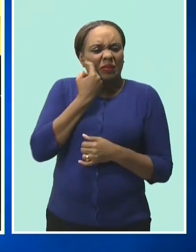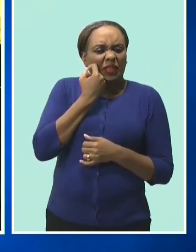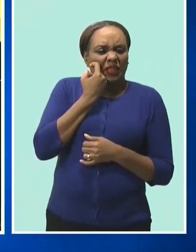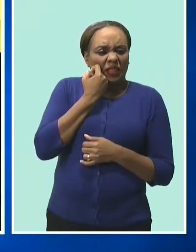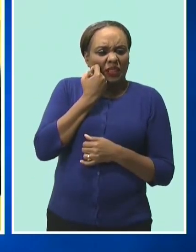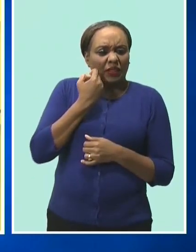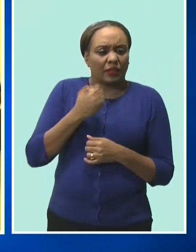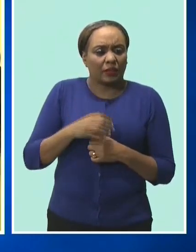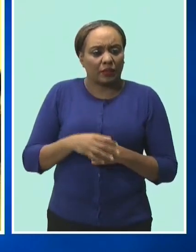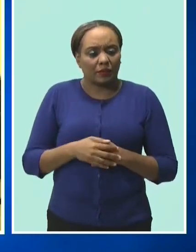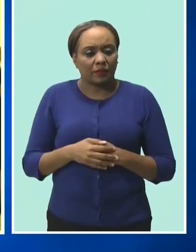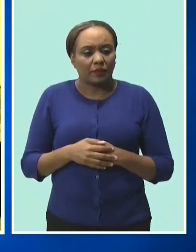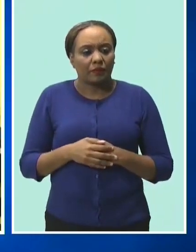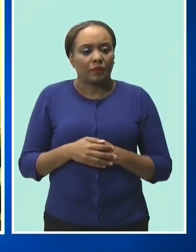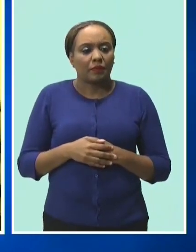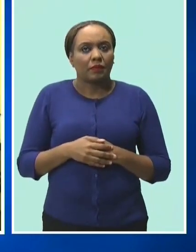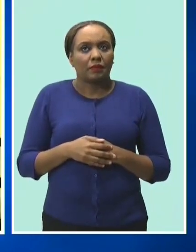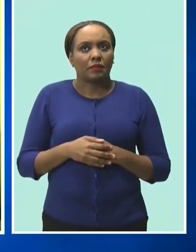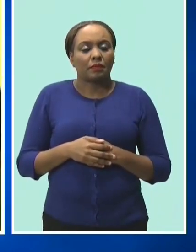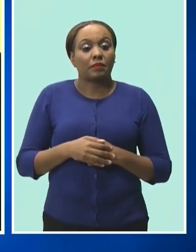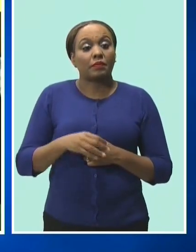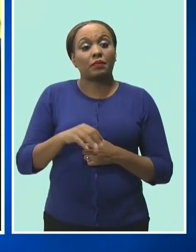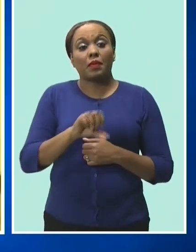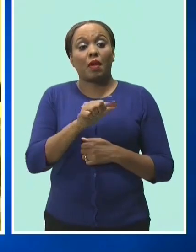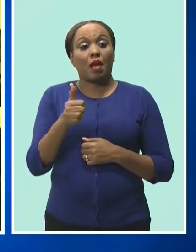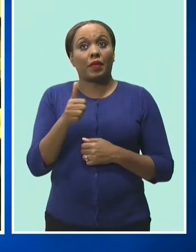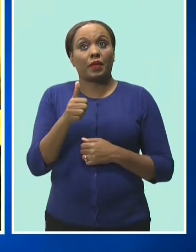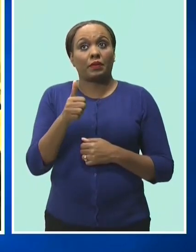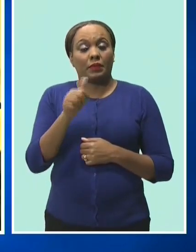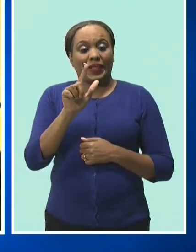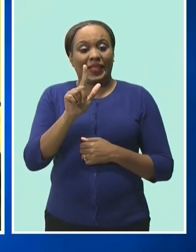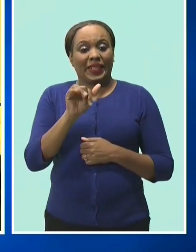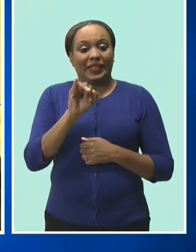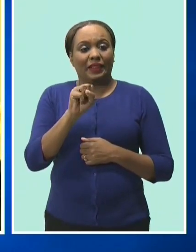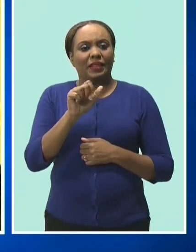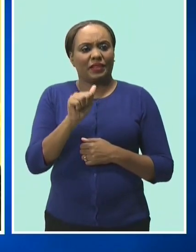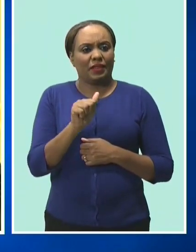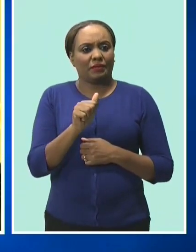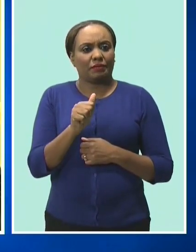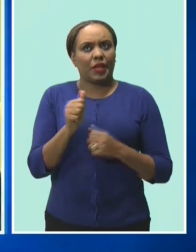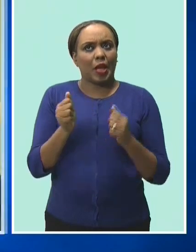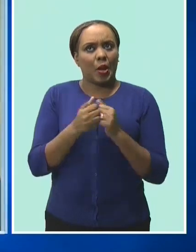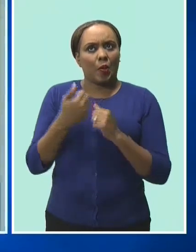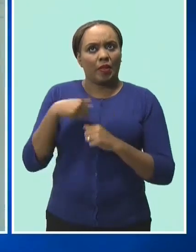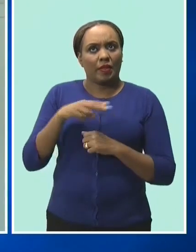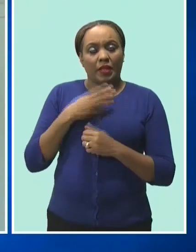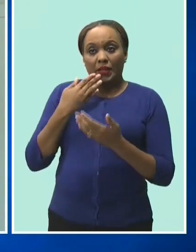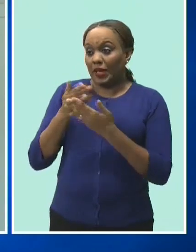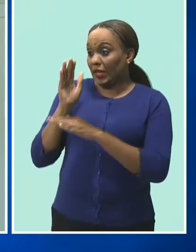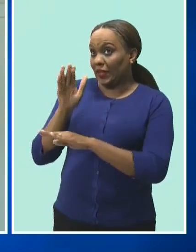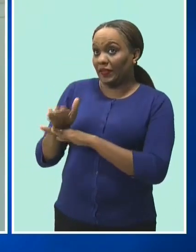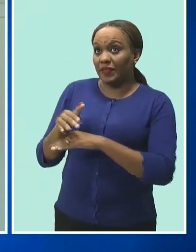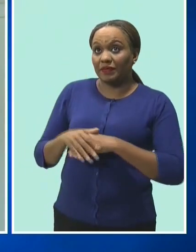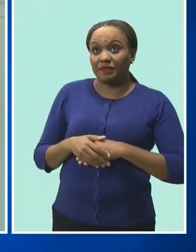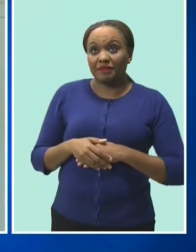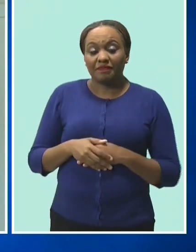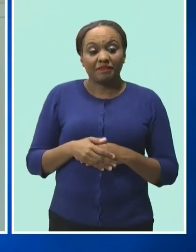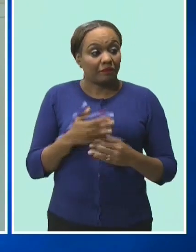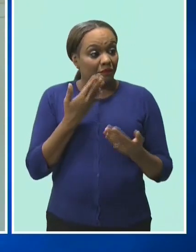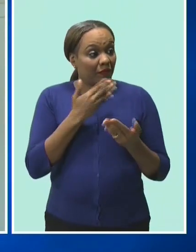Lloyd Erskine Deferred Center. Our Lisa Boom joins us live now from the LASC. Good evening to you, Lisa. What can you tell us?